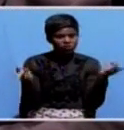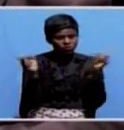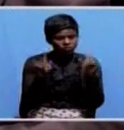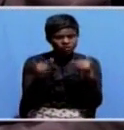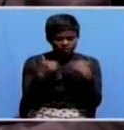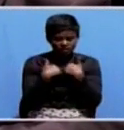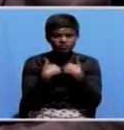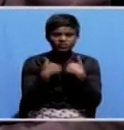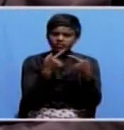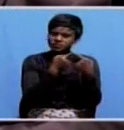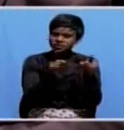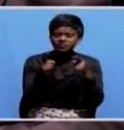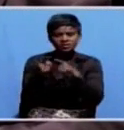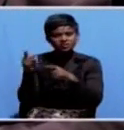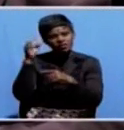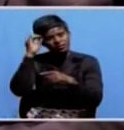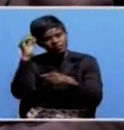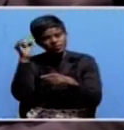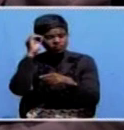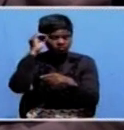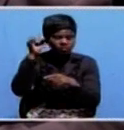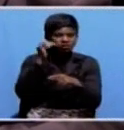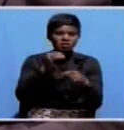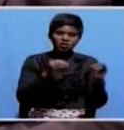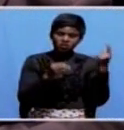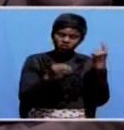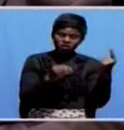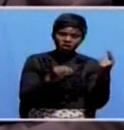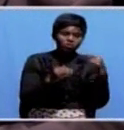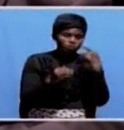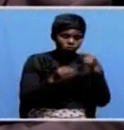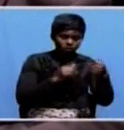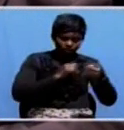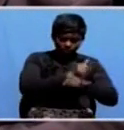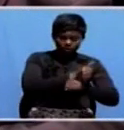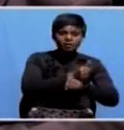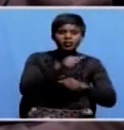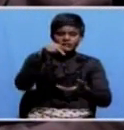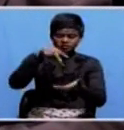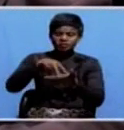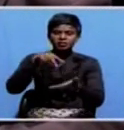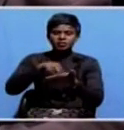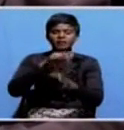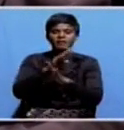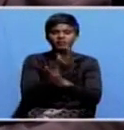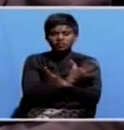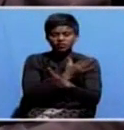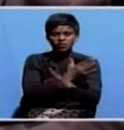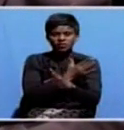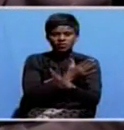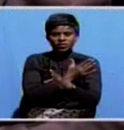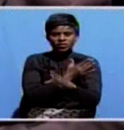allegations have been made, the one who is alleged to stand before one of the